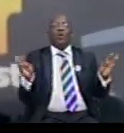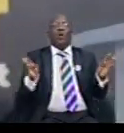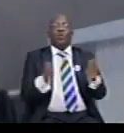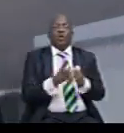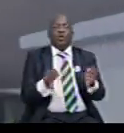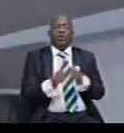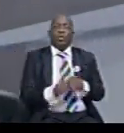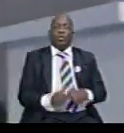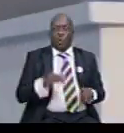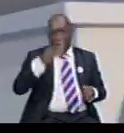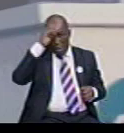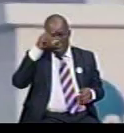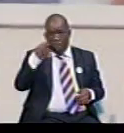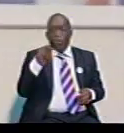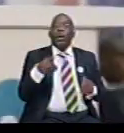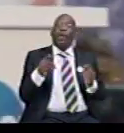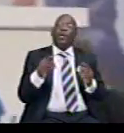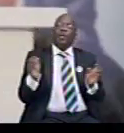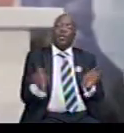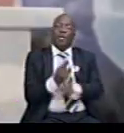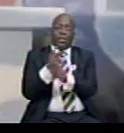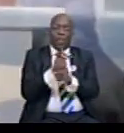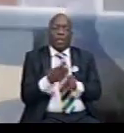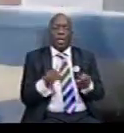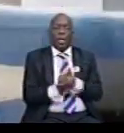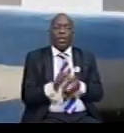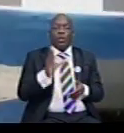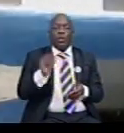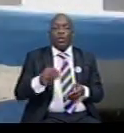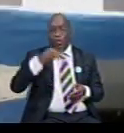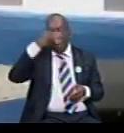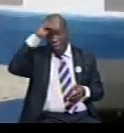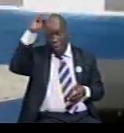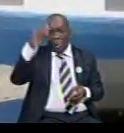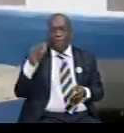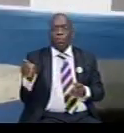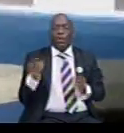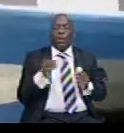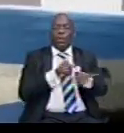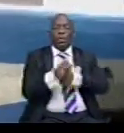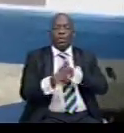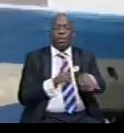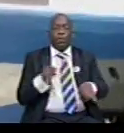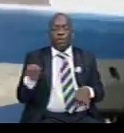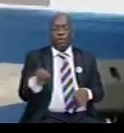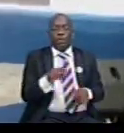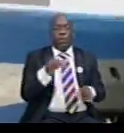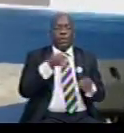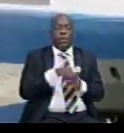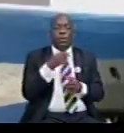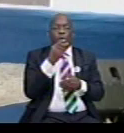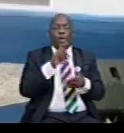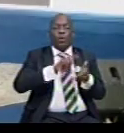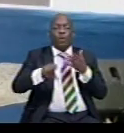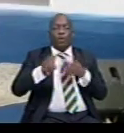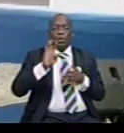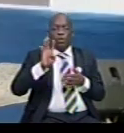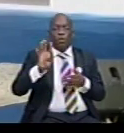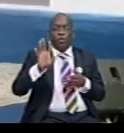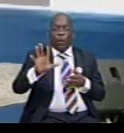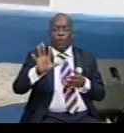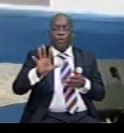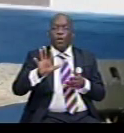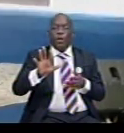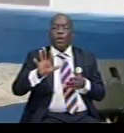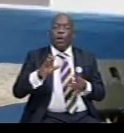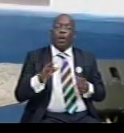no man deceive you. Verse 5, in verse 5 it says, for many shall come in